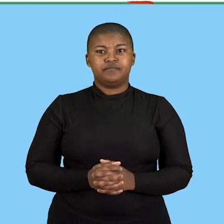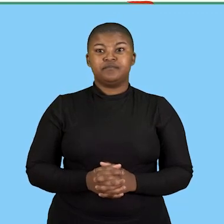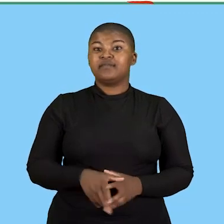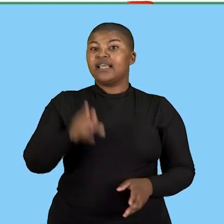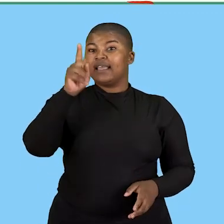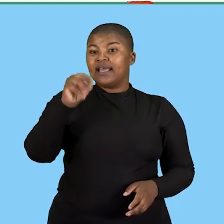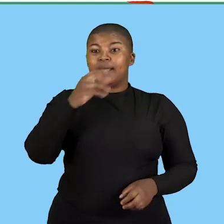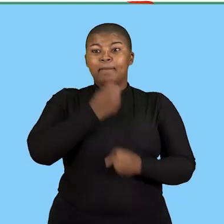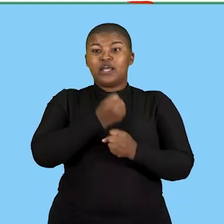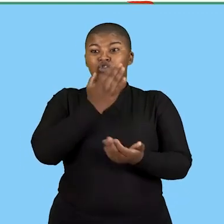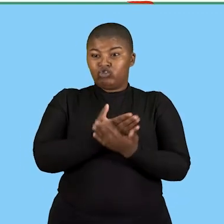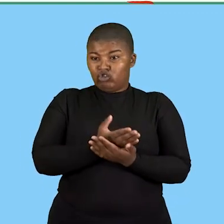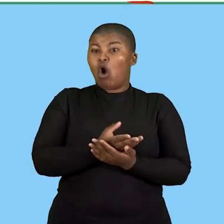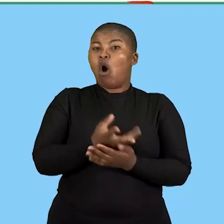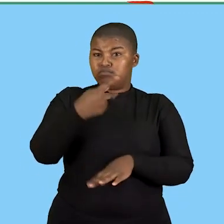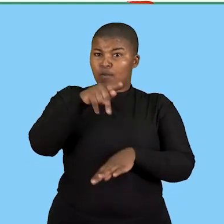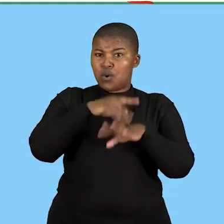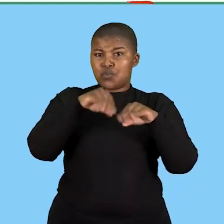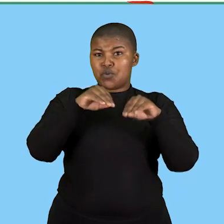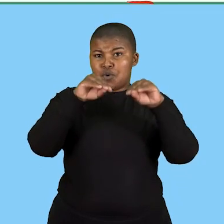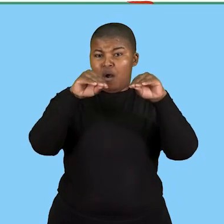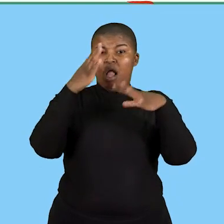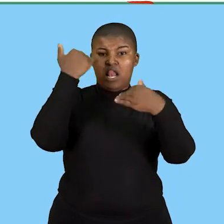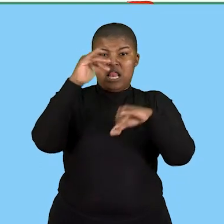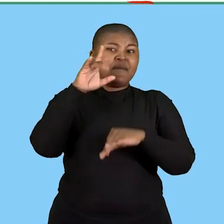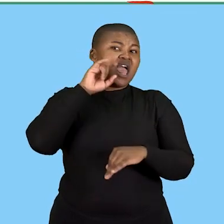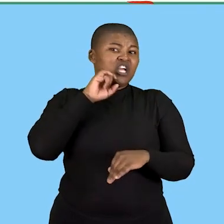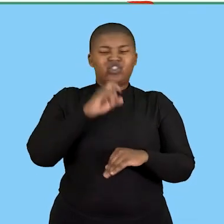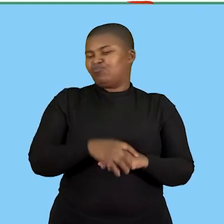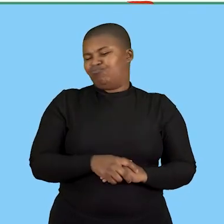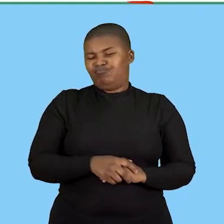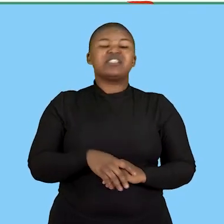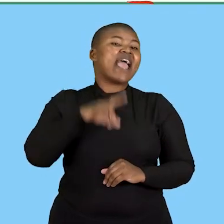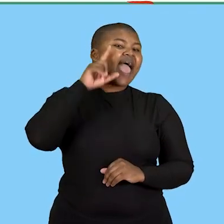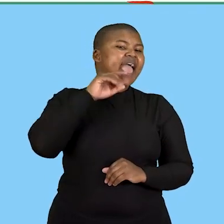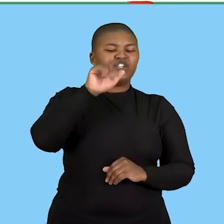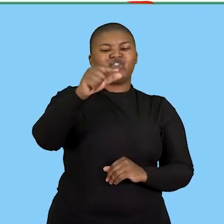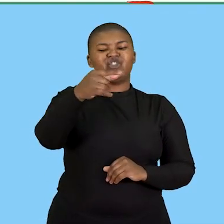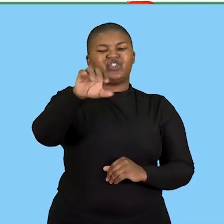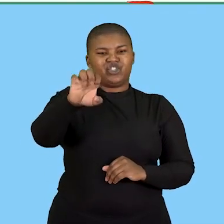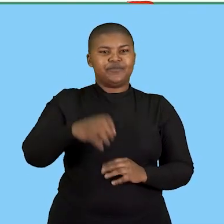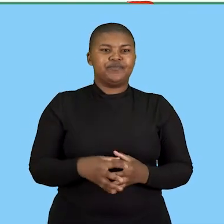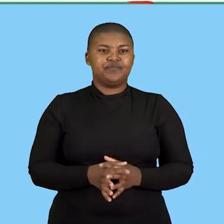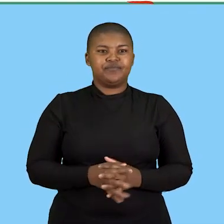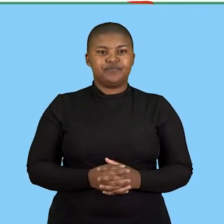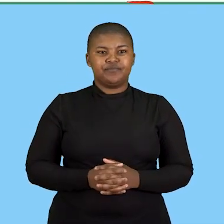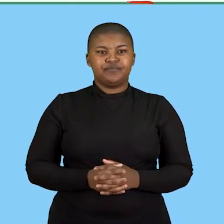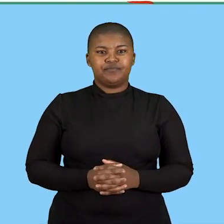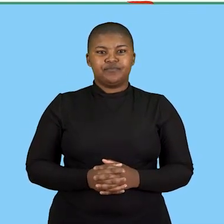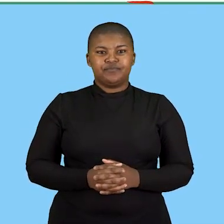That is one. And then KM ensures that promotion is not linked to age. So that one talks to age again as